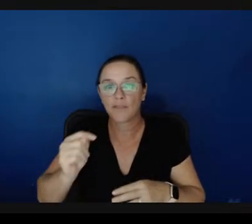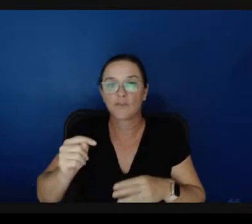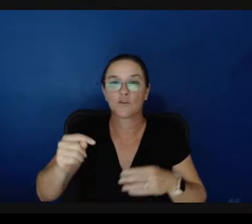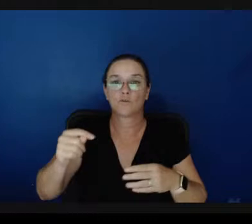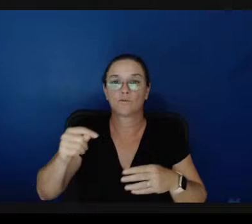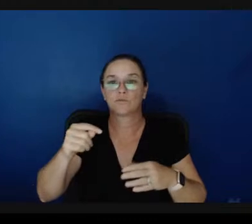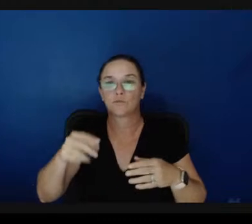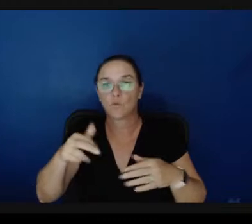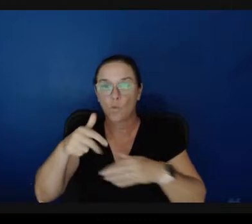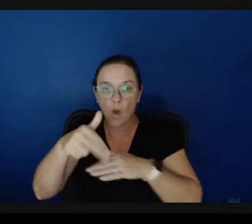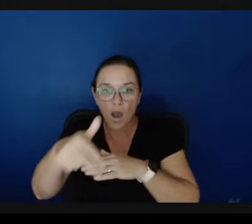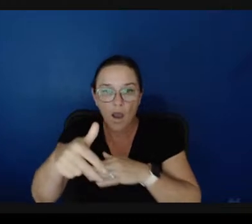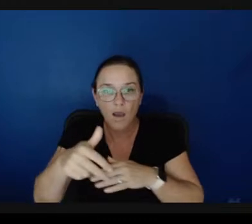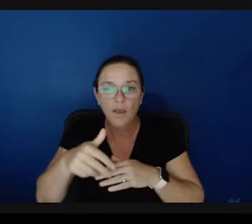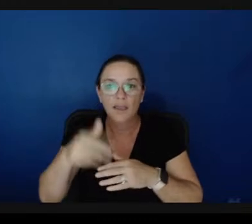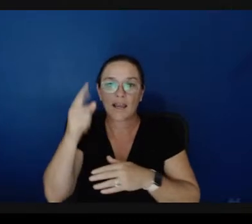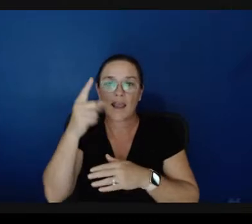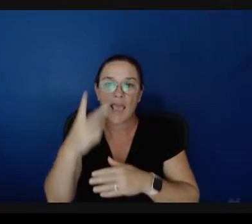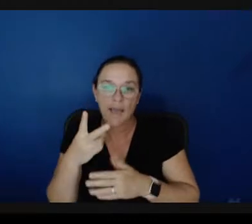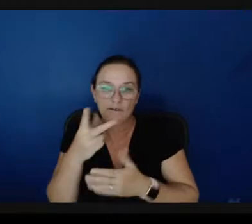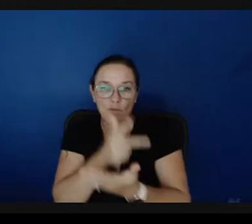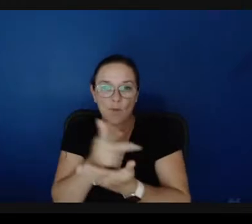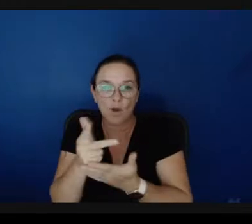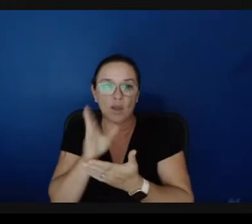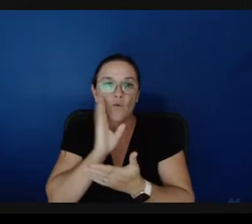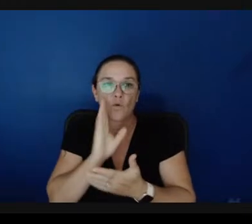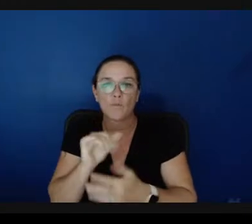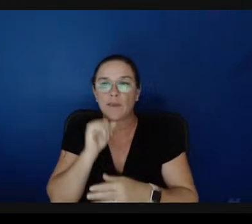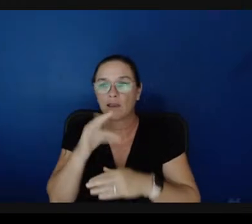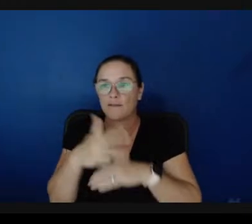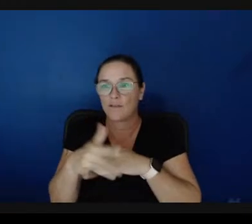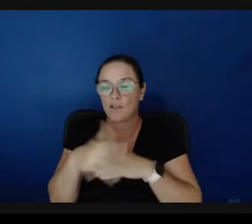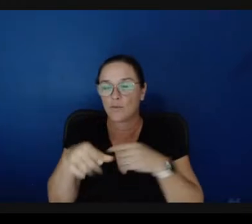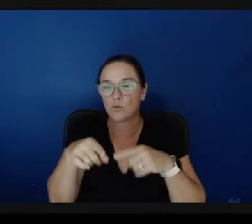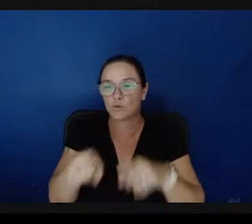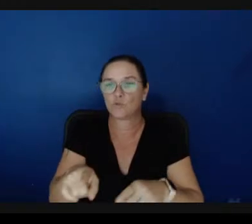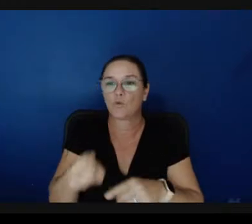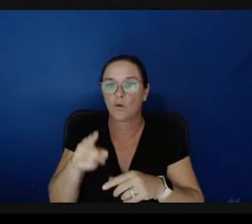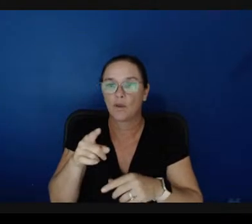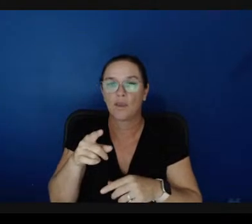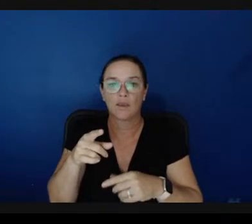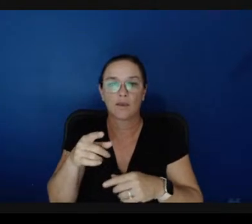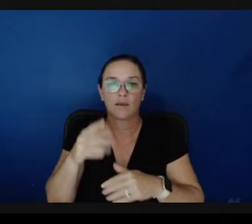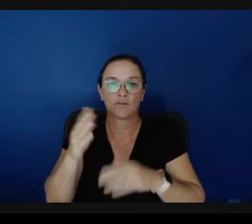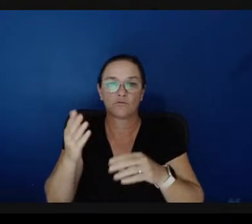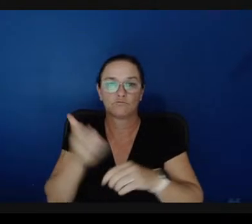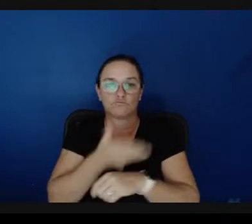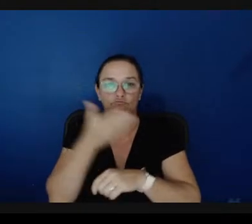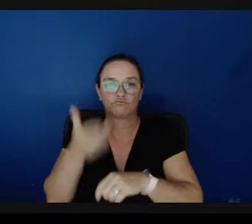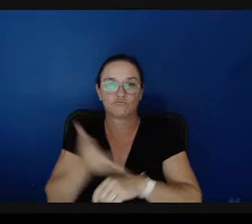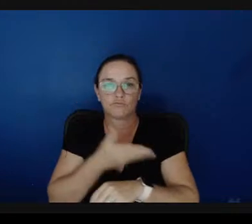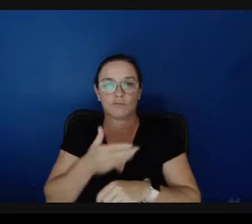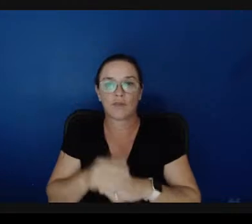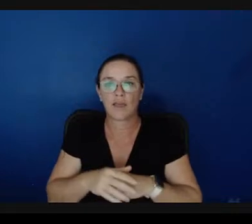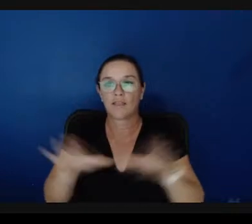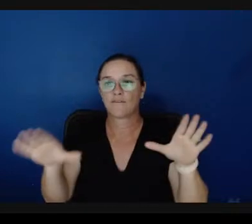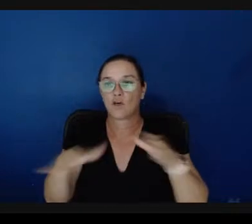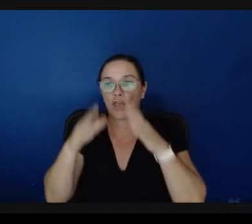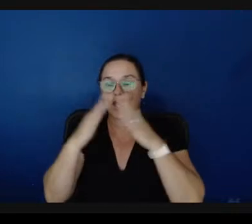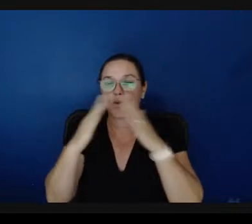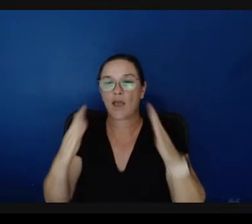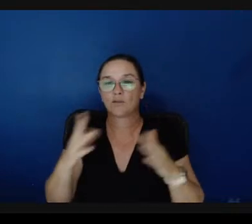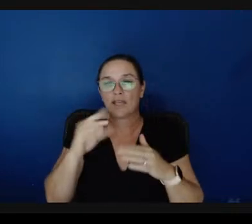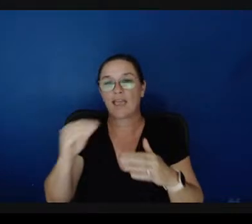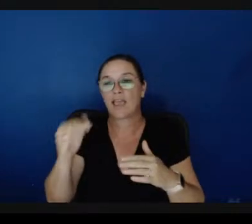station, and about half of its parking will be unavailable during the construction parking lot. The Volcano House and Volcano Art Center Gallery will remain open,